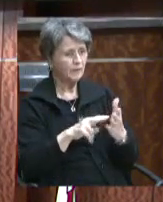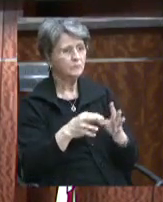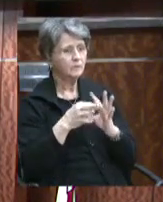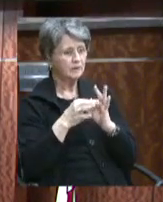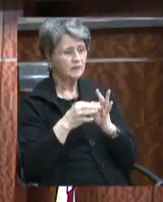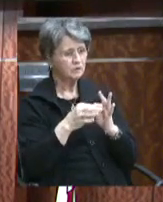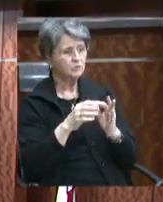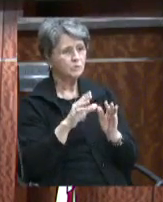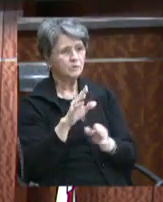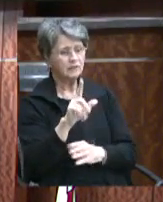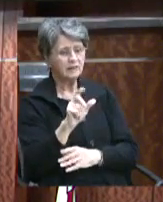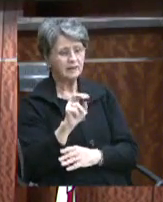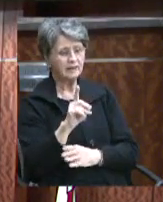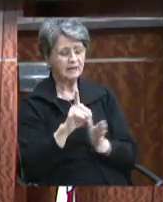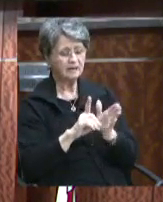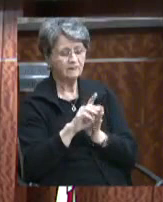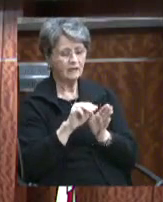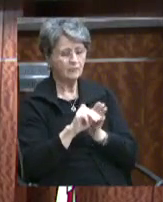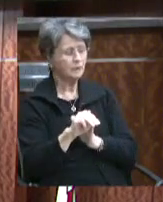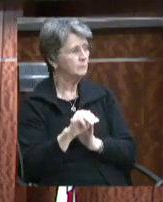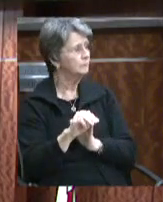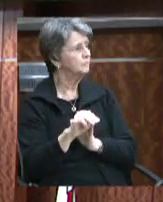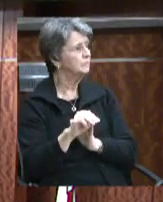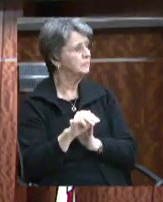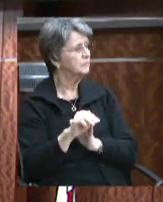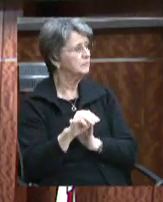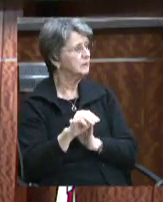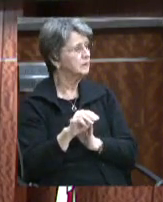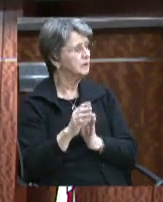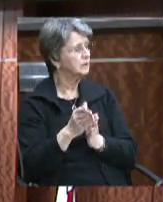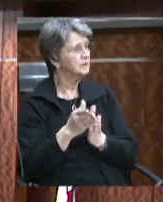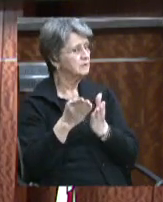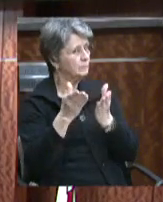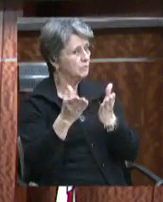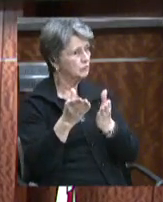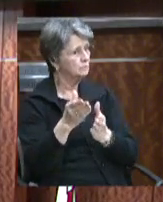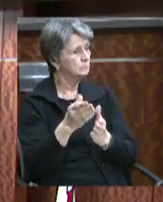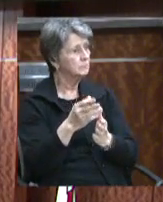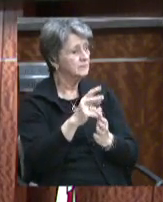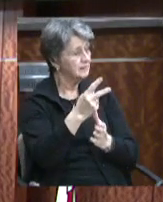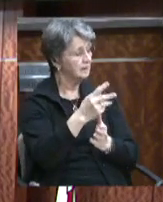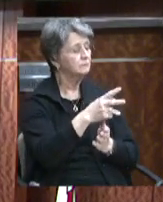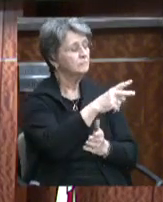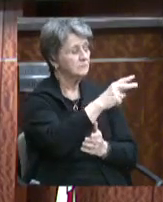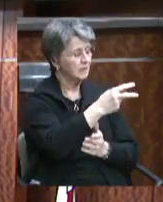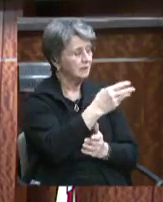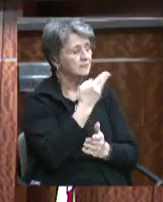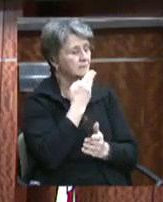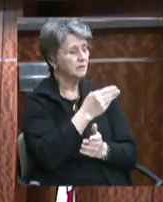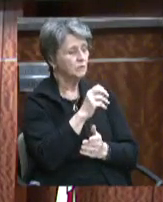Code. Have a motion, to have a second? Second. Thank you, Mr. Ricks. Any discussion?